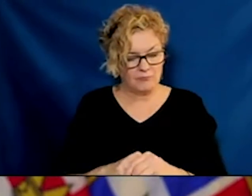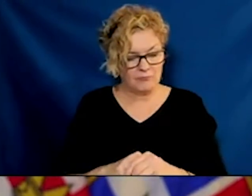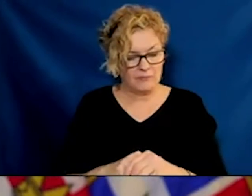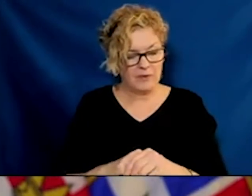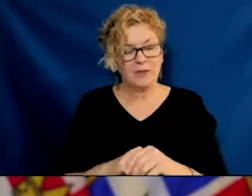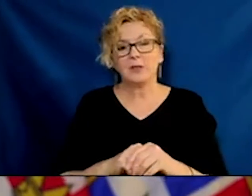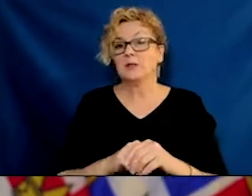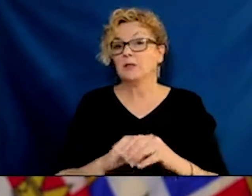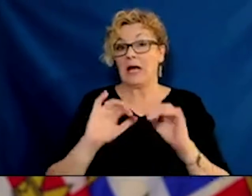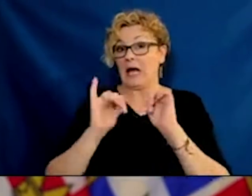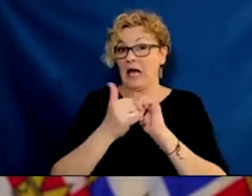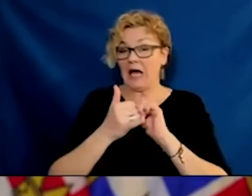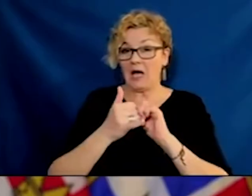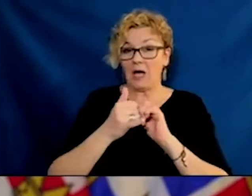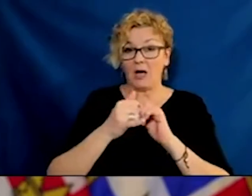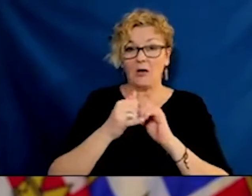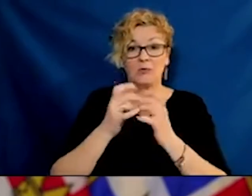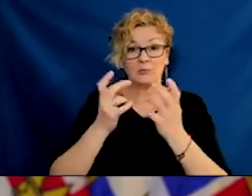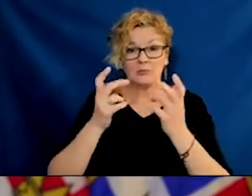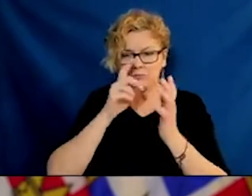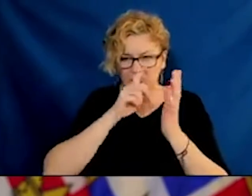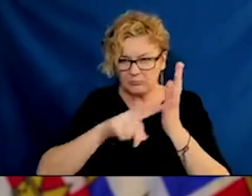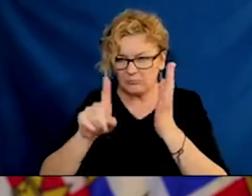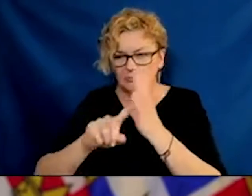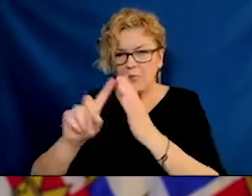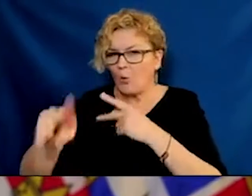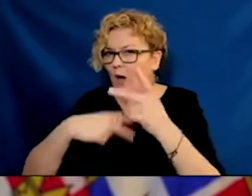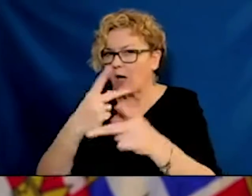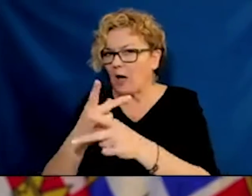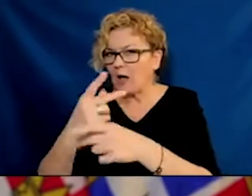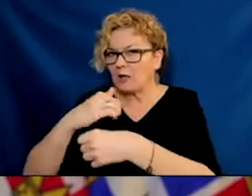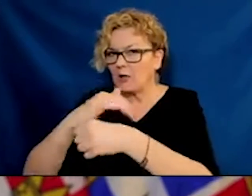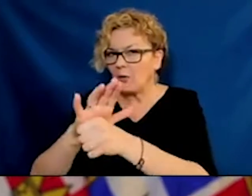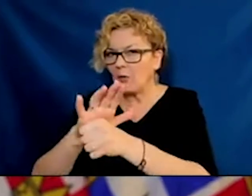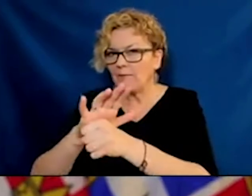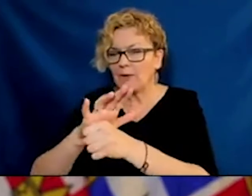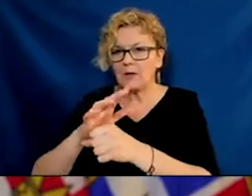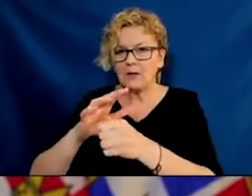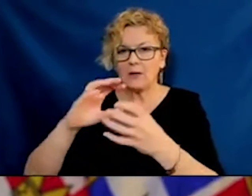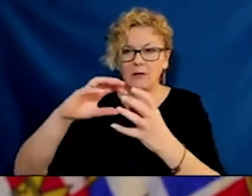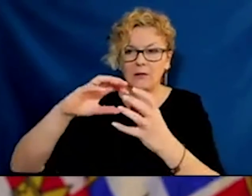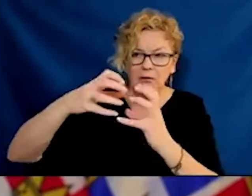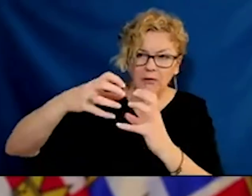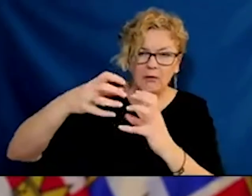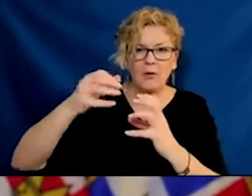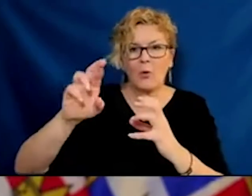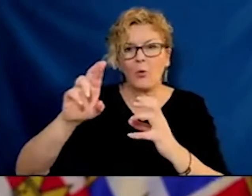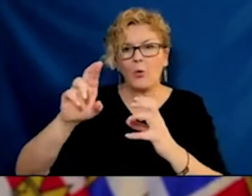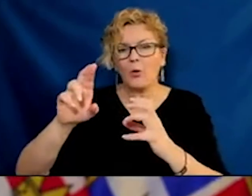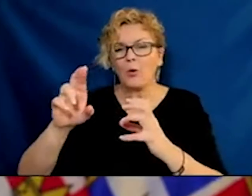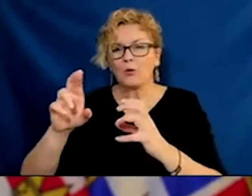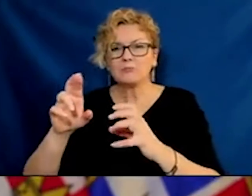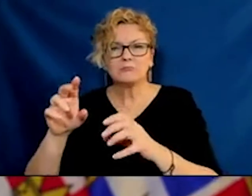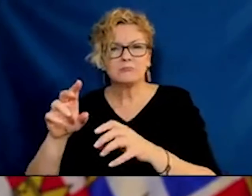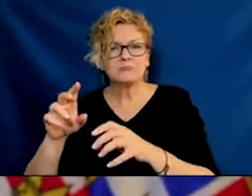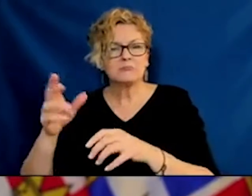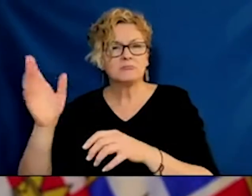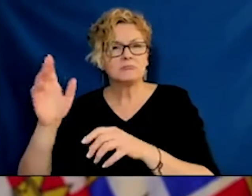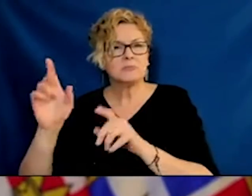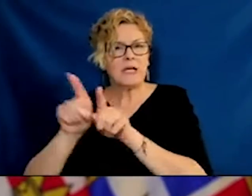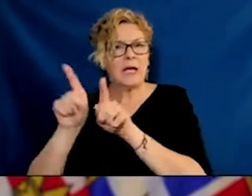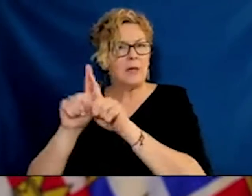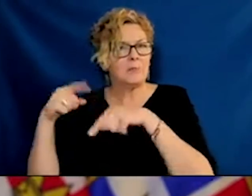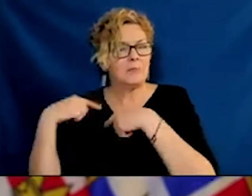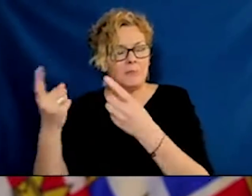continue to monitor in areas where we are seeing ongoing transmission, where we're seeing rapid transmission, and where we're